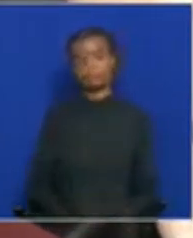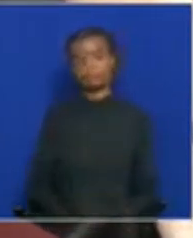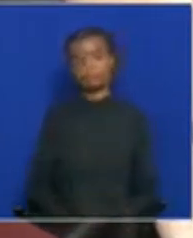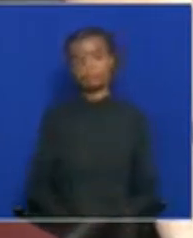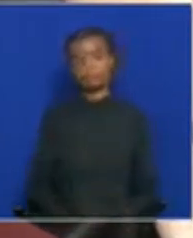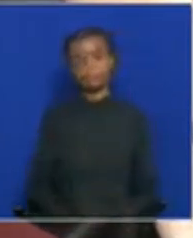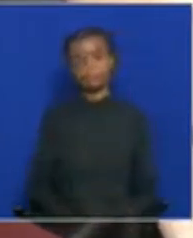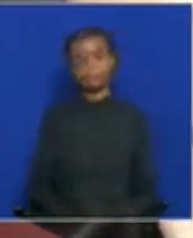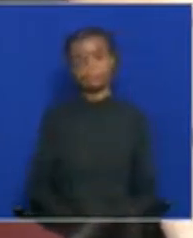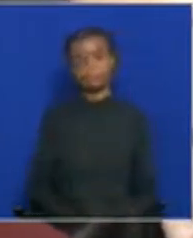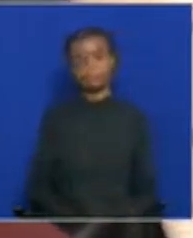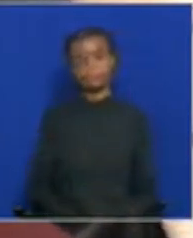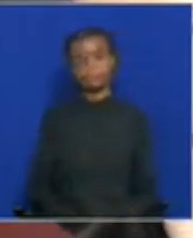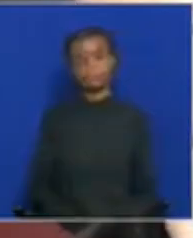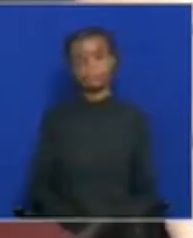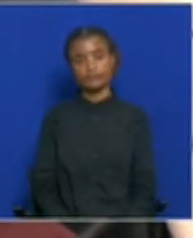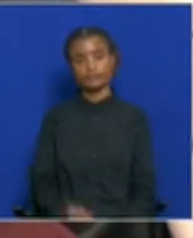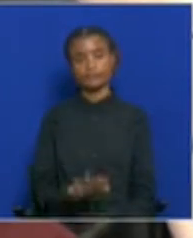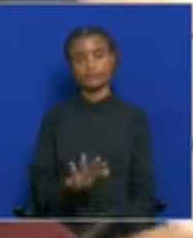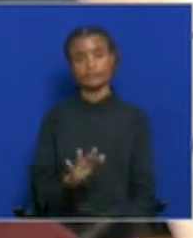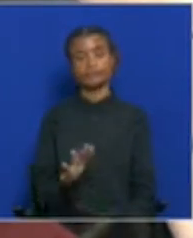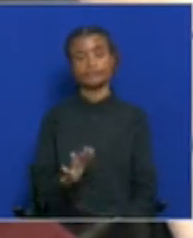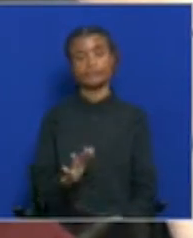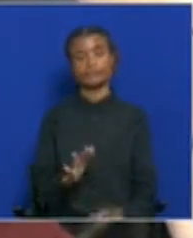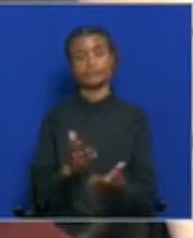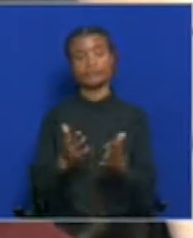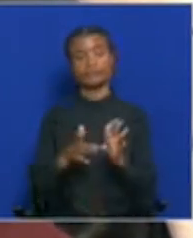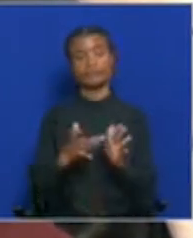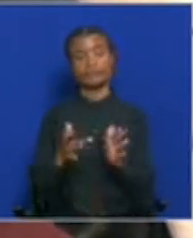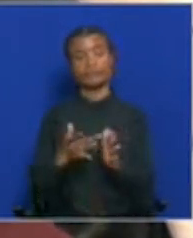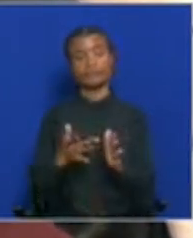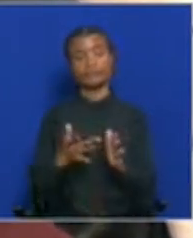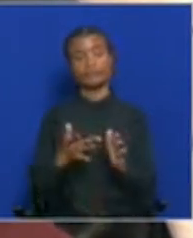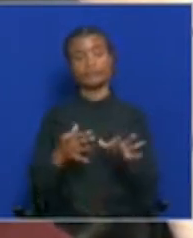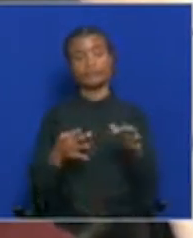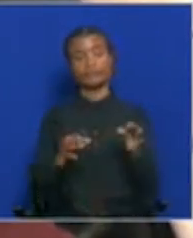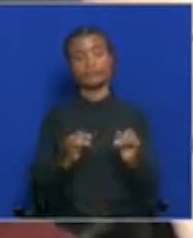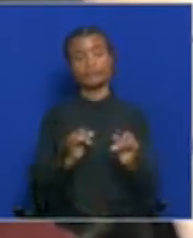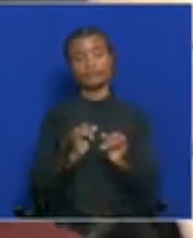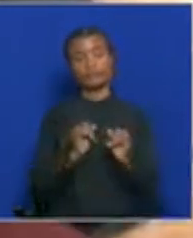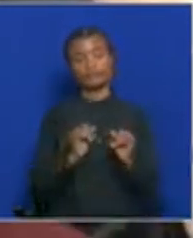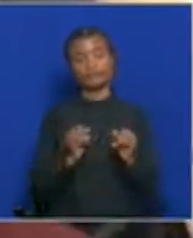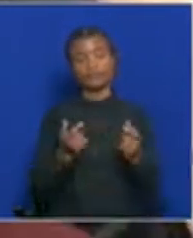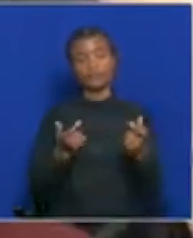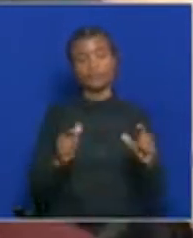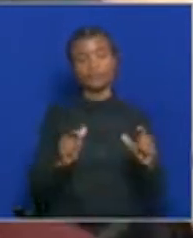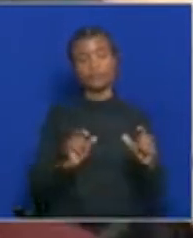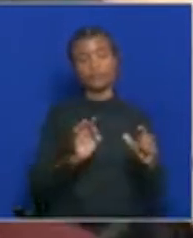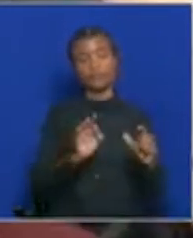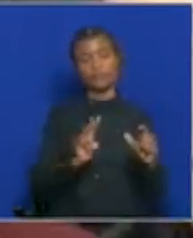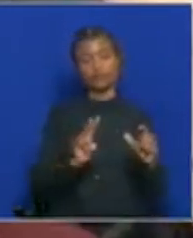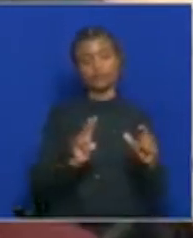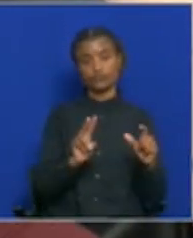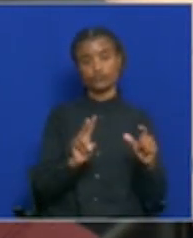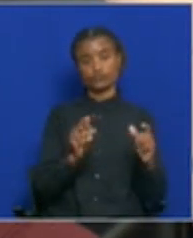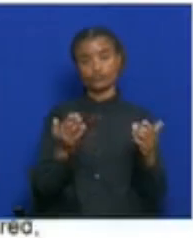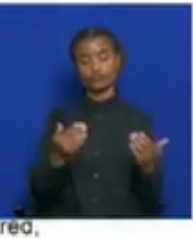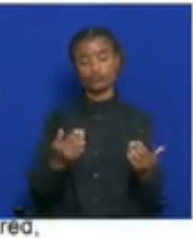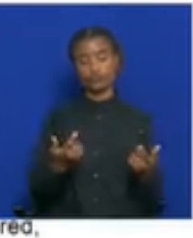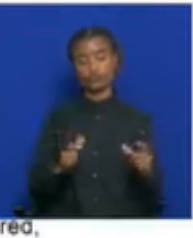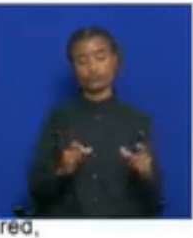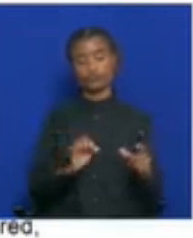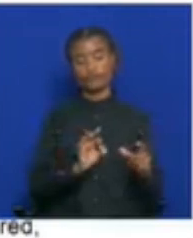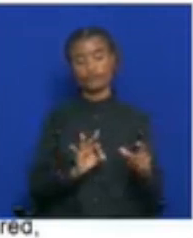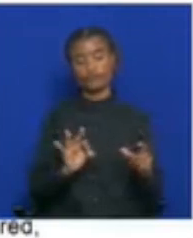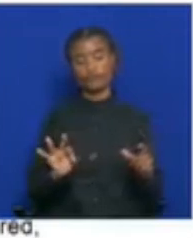at page 11, at paragraph 32 and 33, you deal with your assessment of the docket.